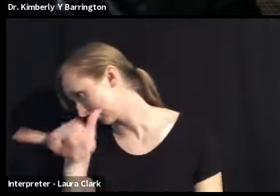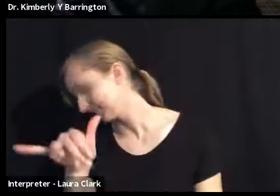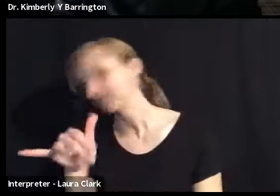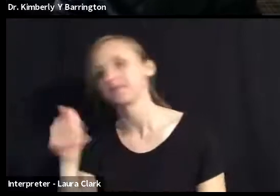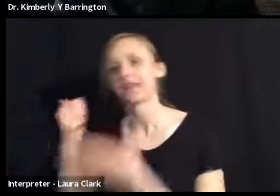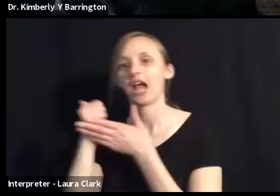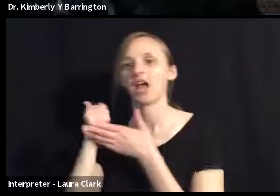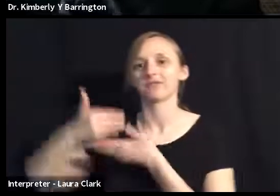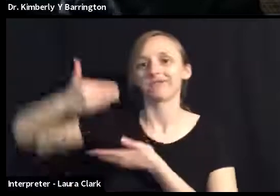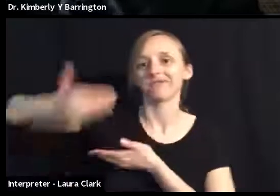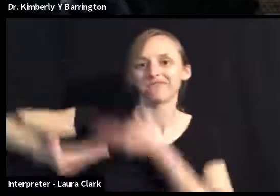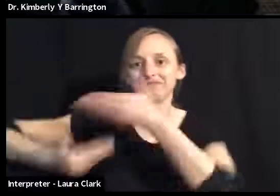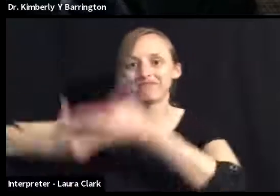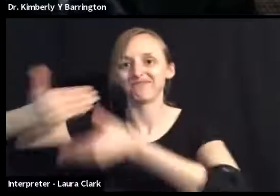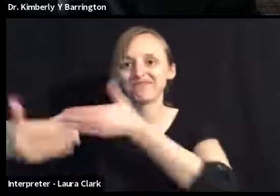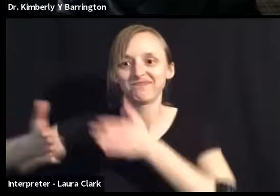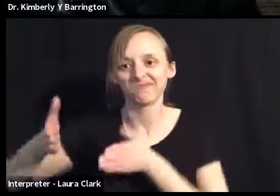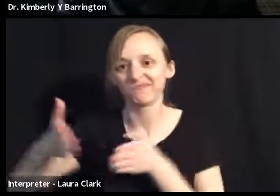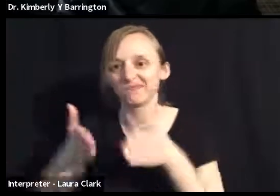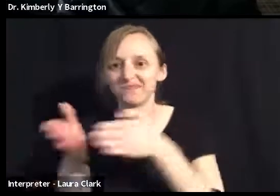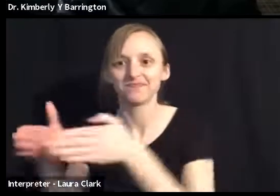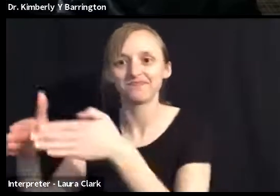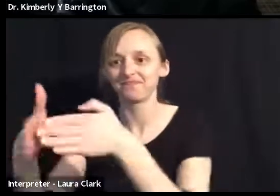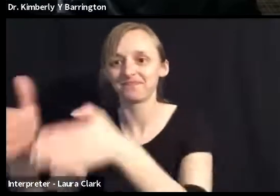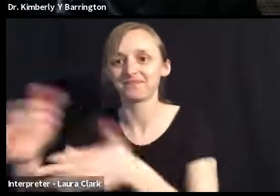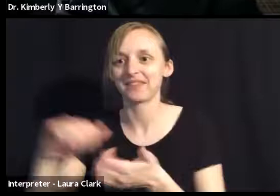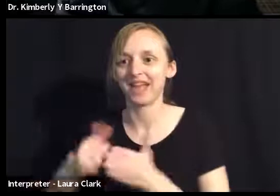He's a way maker.